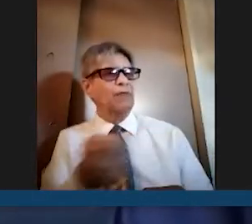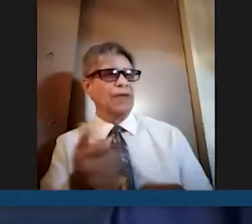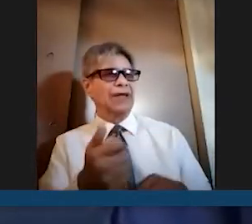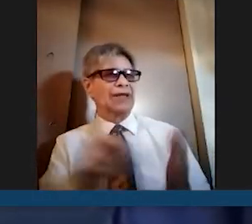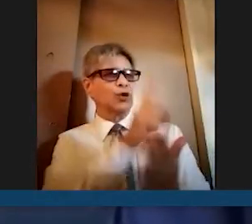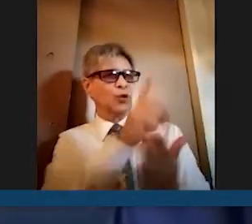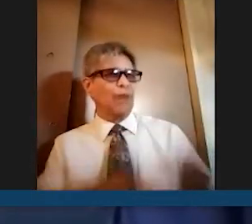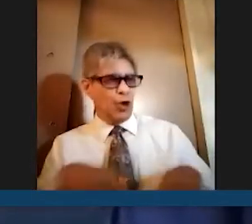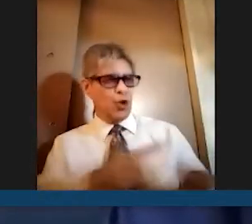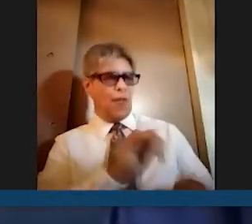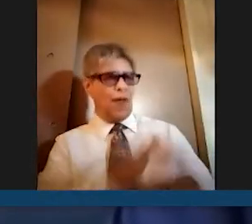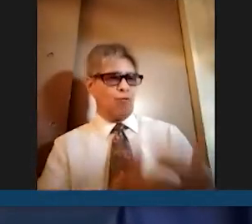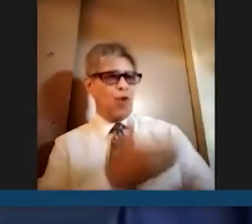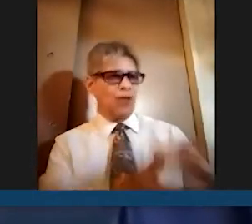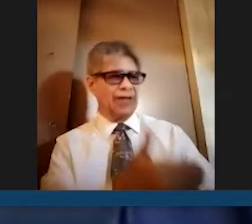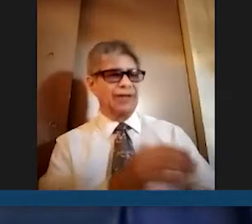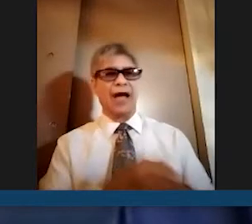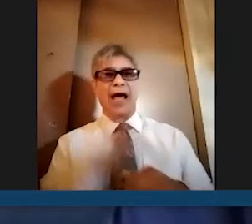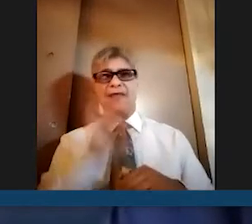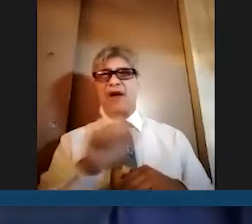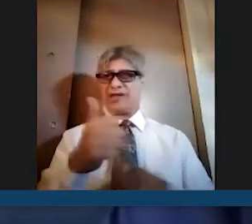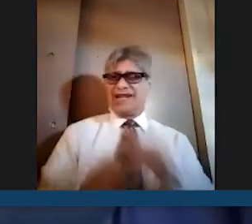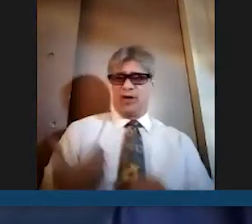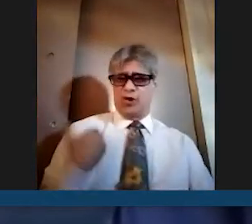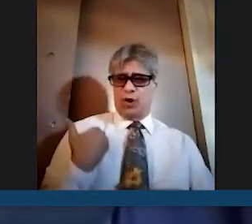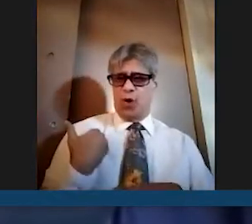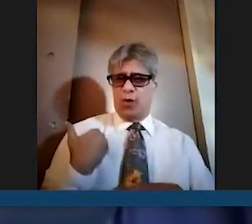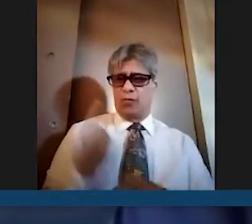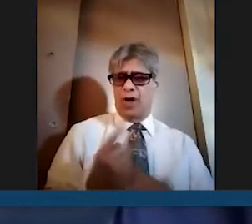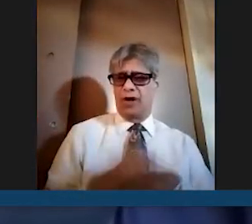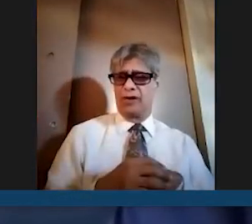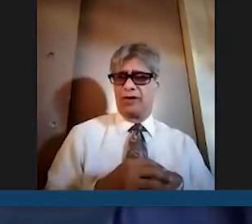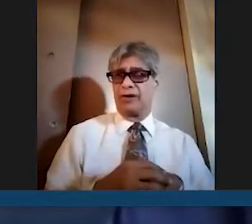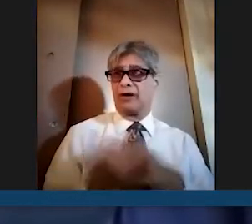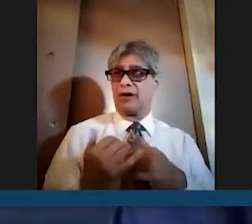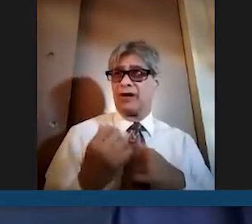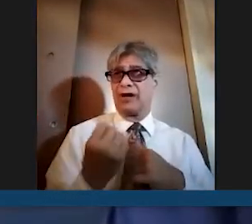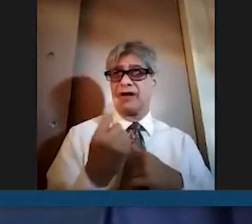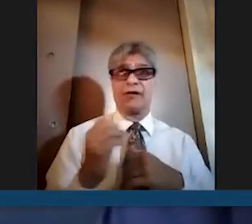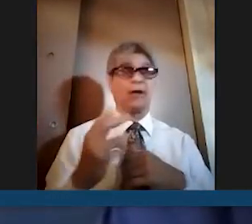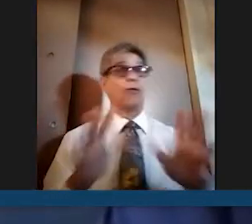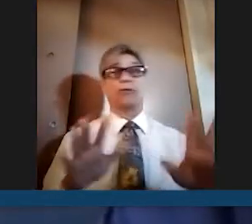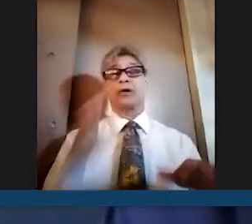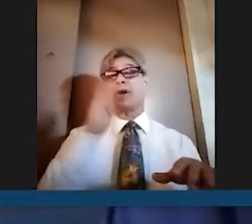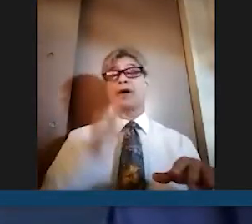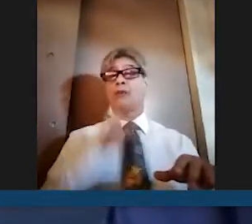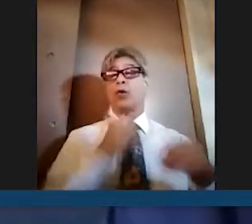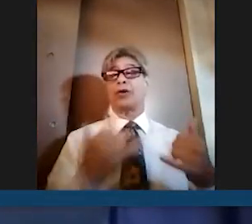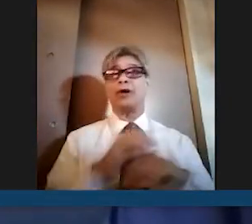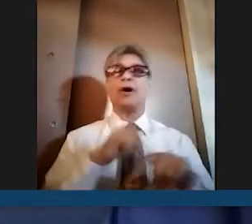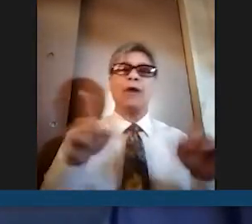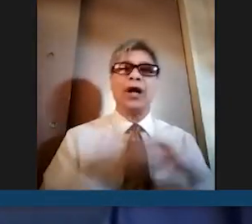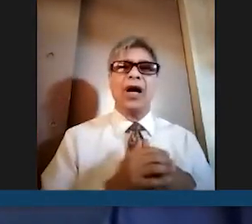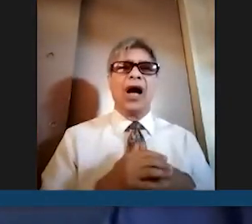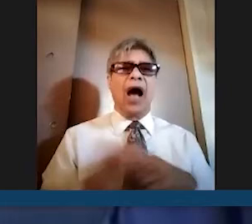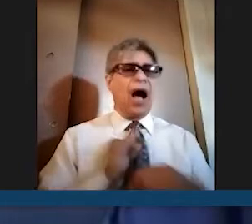process. And that was 10 years ago, right? Or 11, oh God, I'm old now. But I've been involved